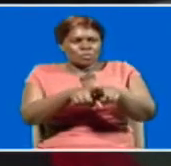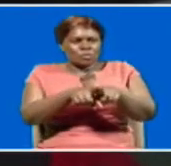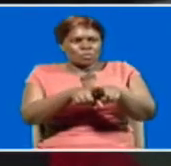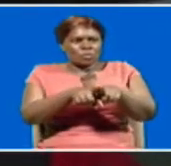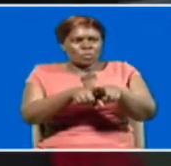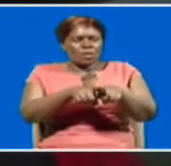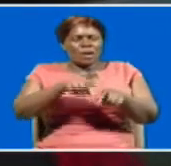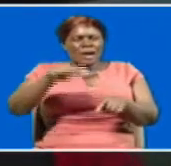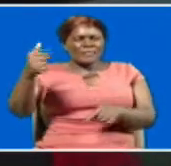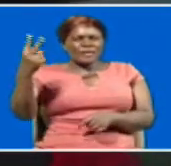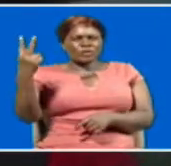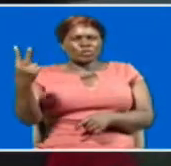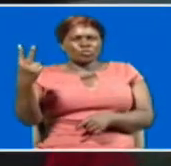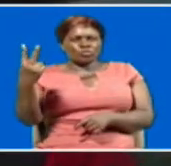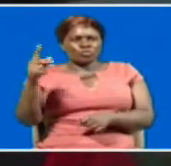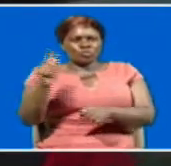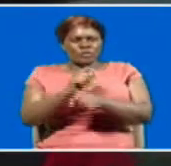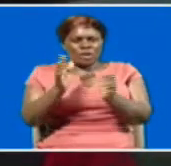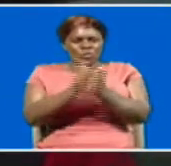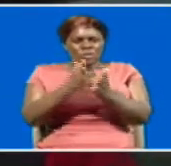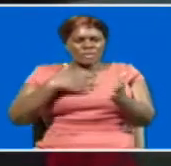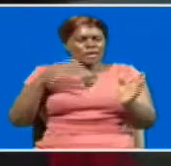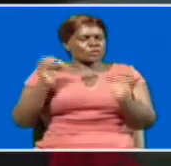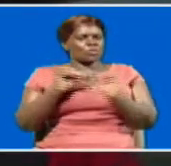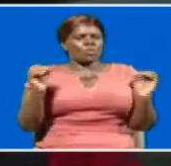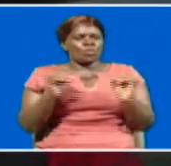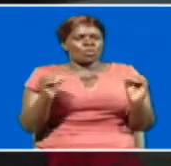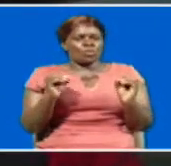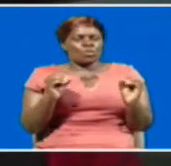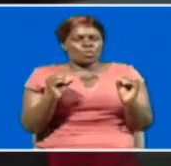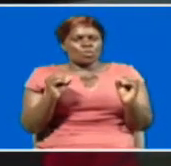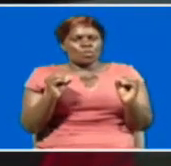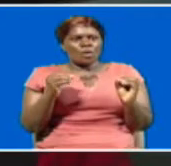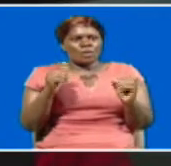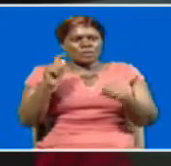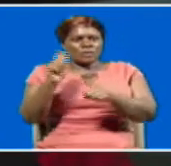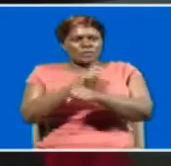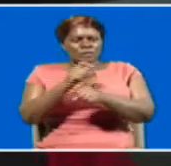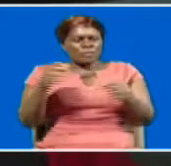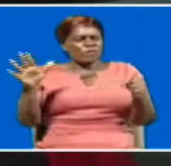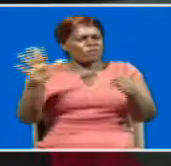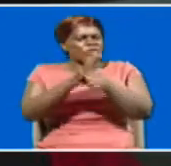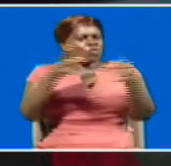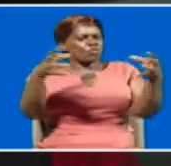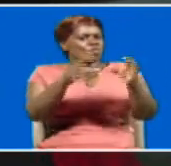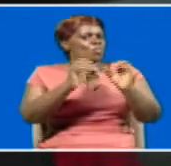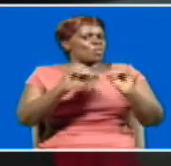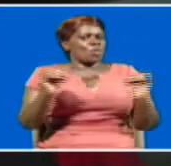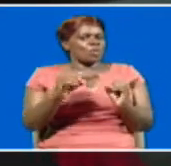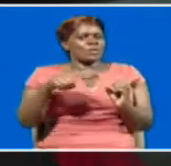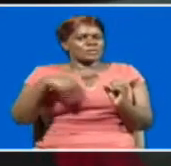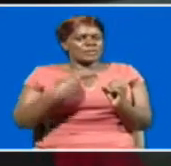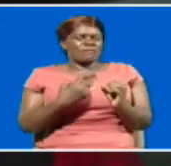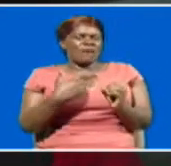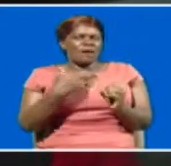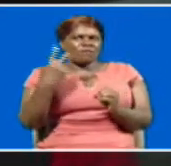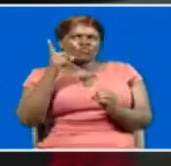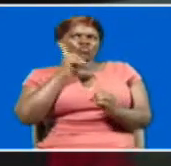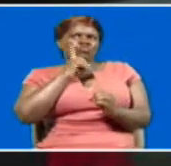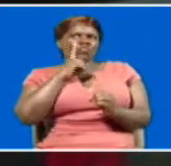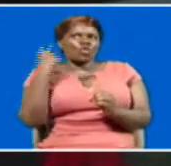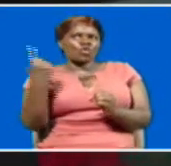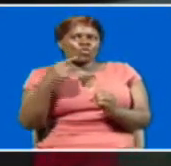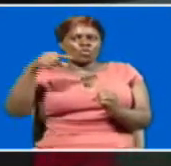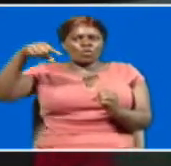and Ayoub didn't train with us, so we didn't make any training with a full squad. So we will have only tomorrow